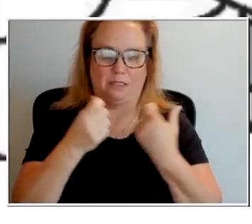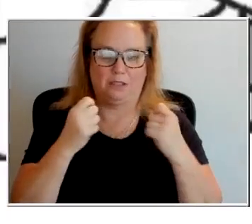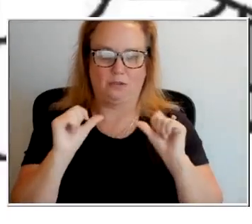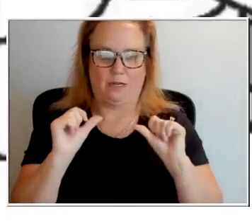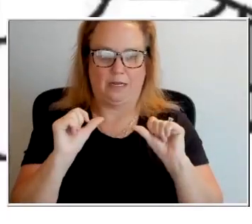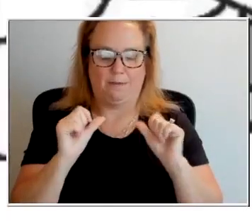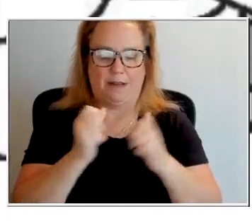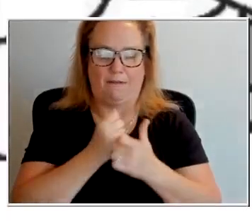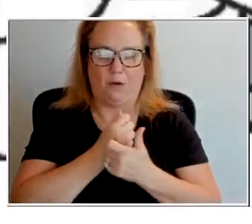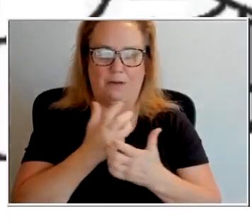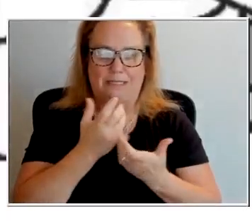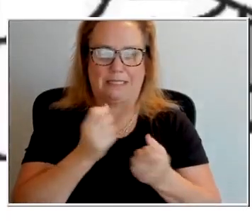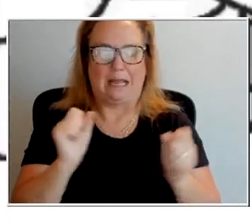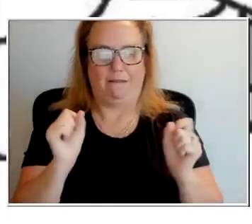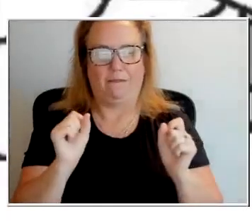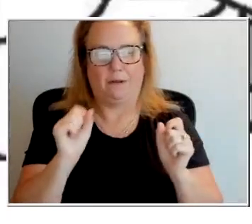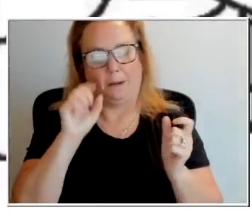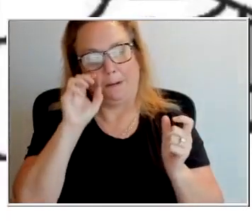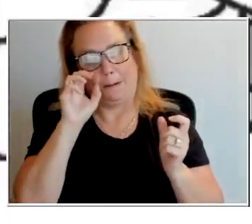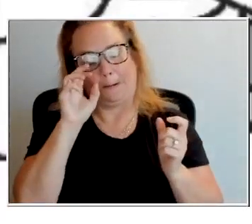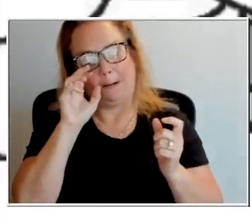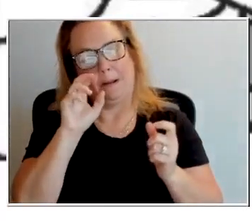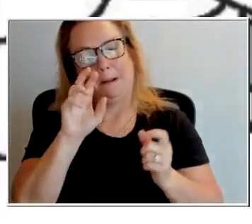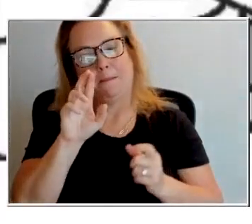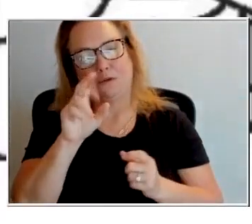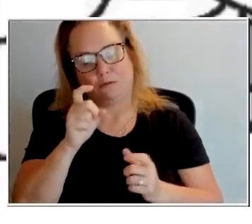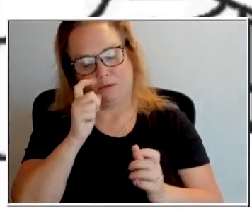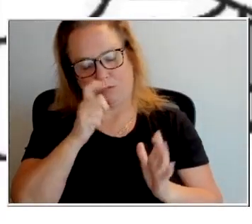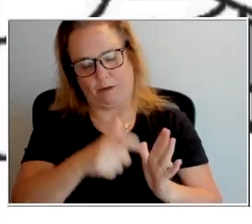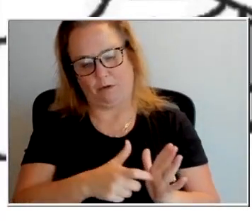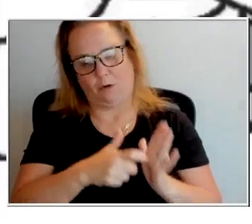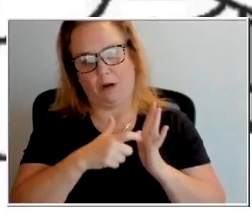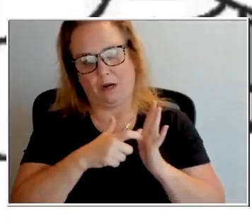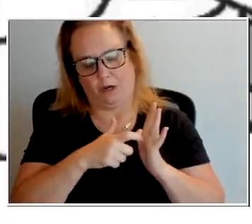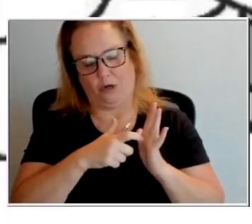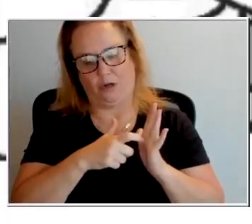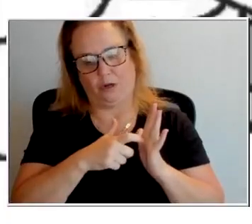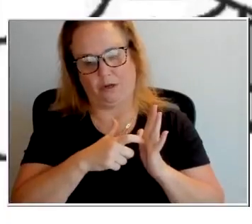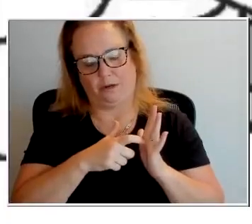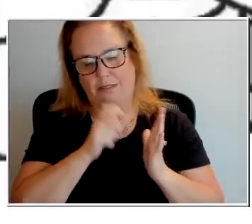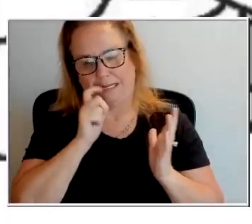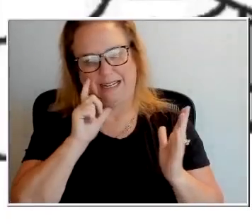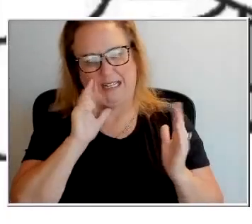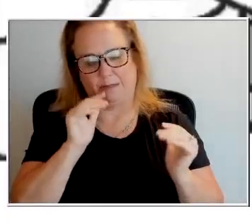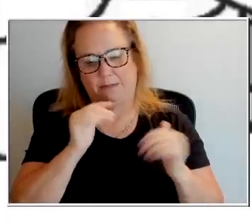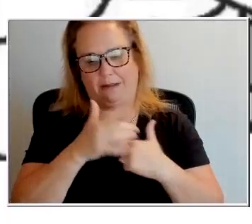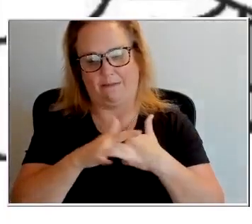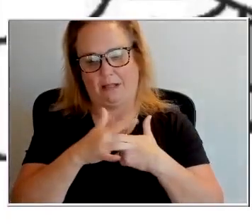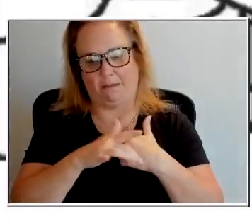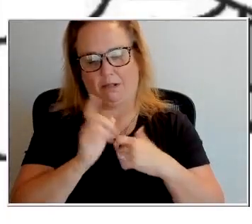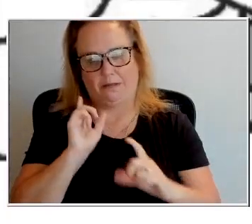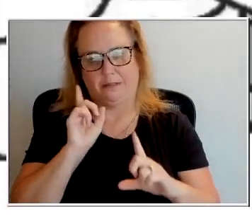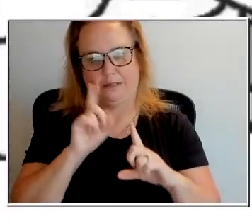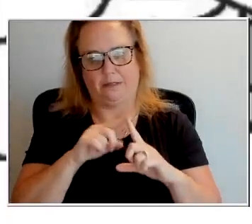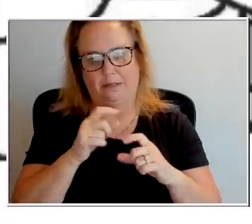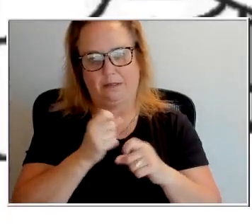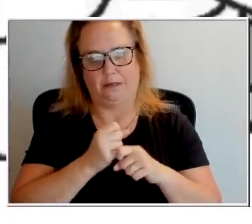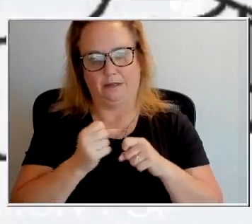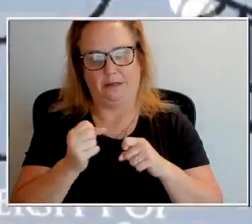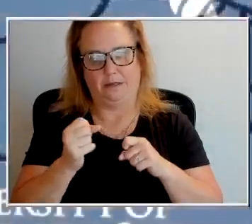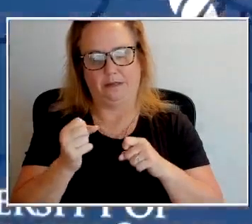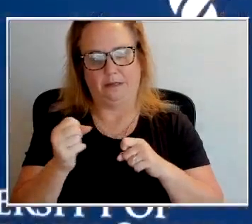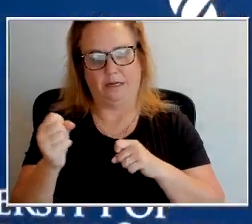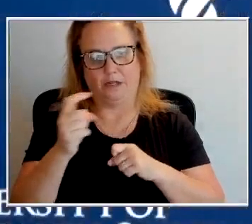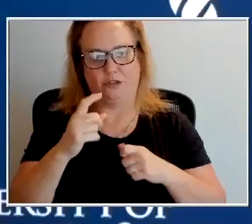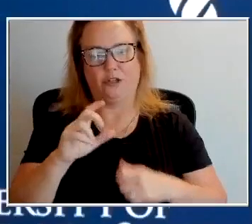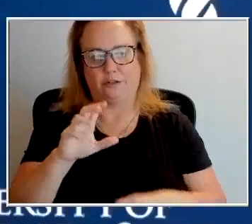safe. But again, a prescription will be required, and it really is not anticipated to be available until next respiratory